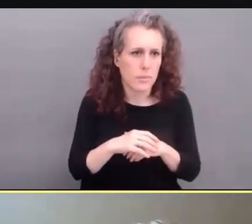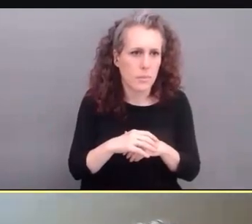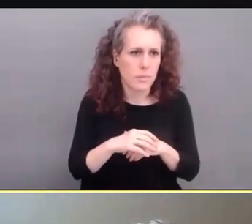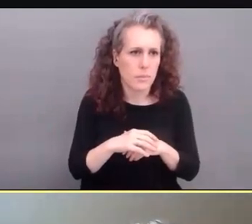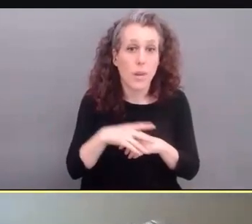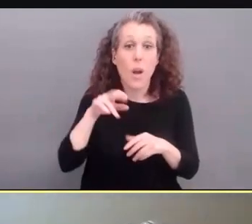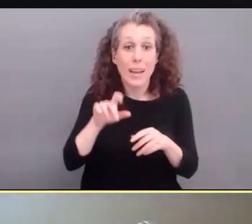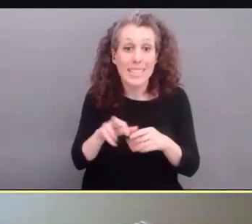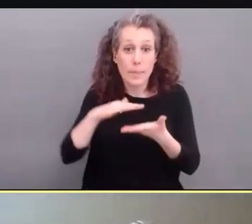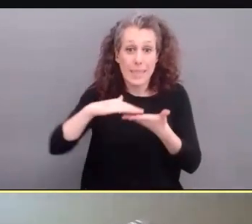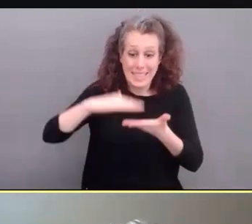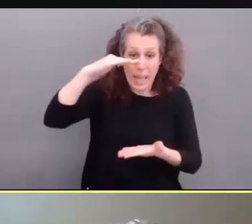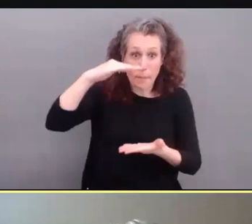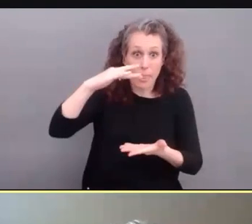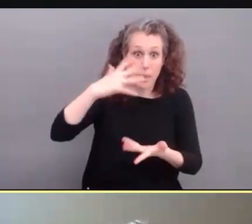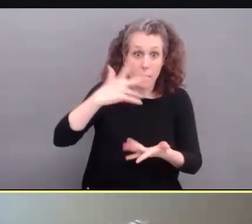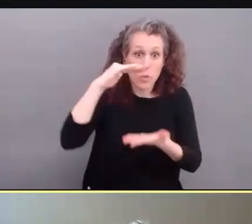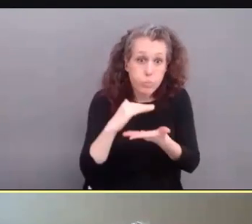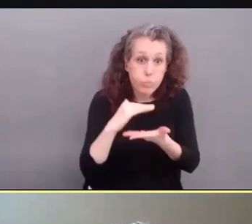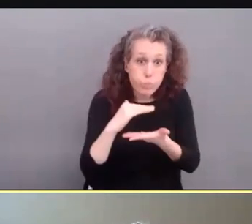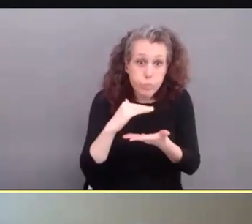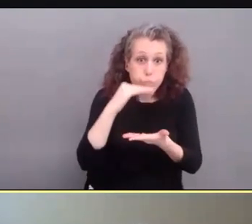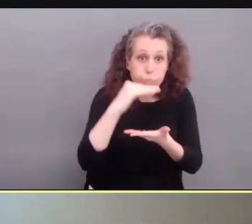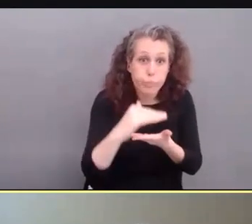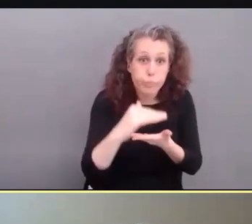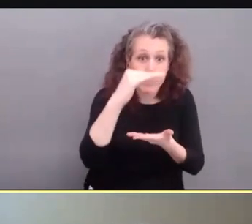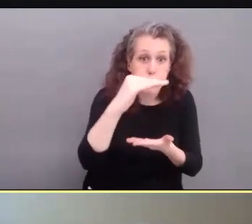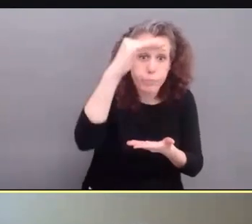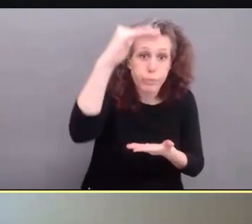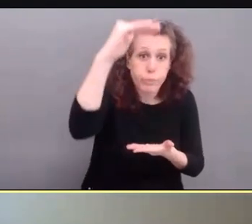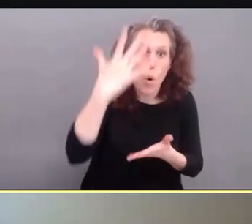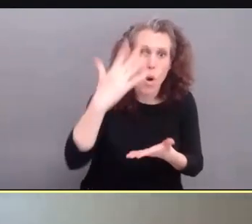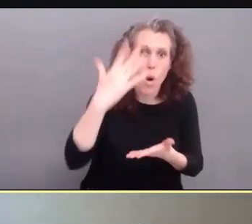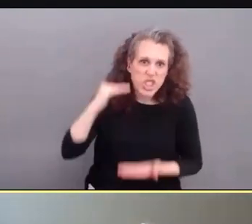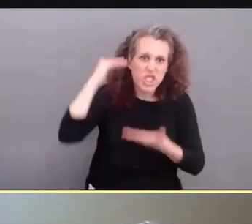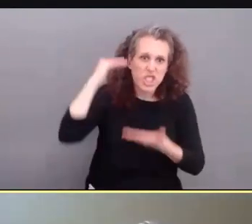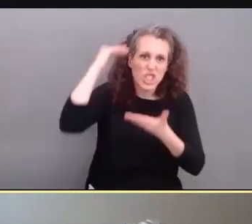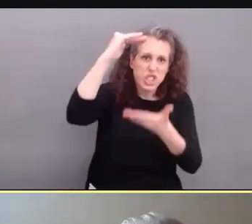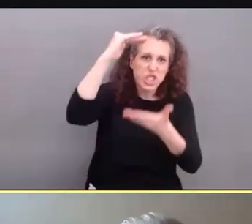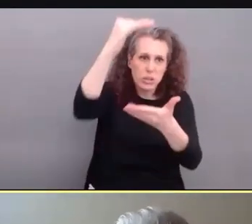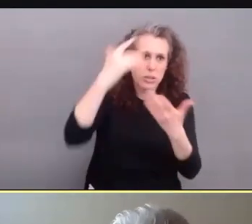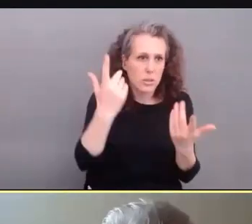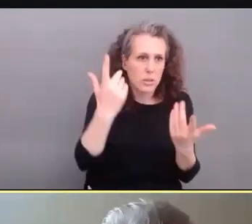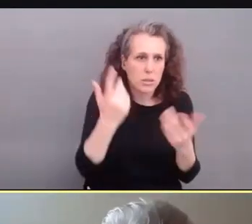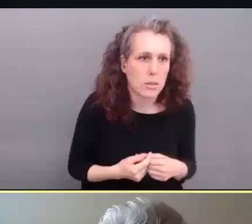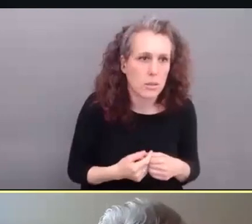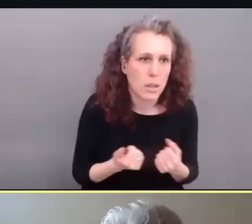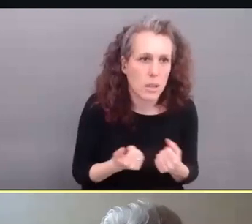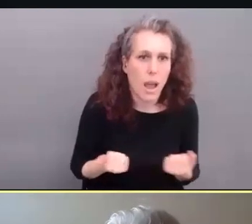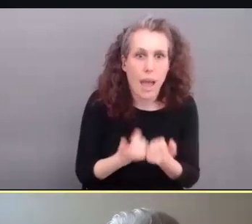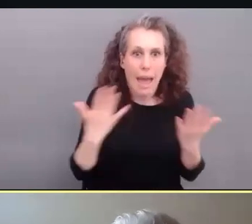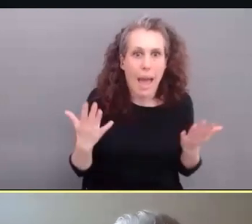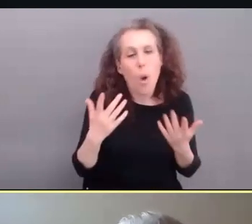a step on stairs going down, which is actually what decides how many accidents you probably